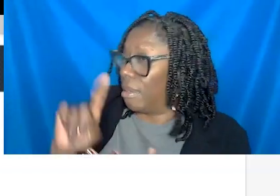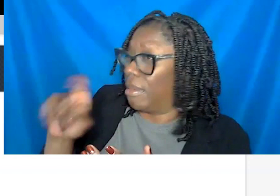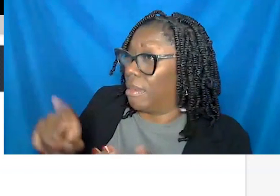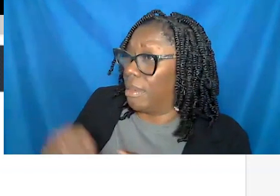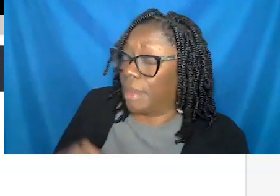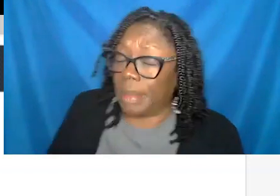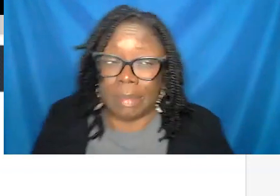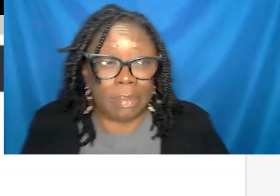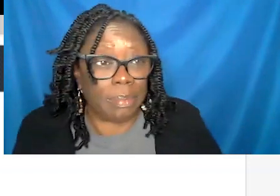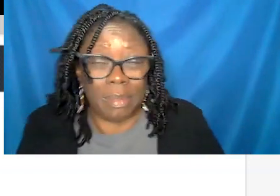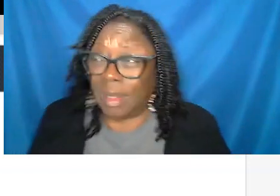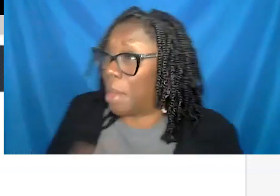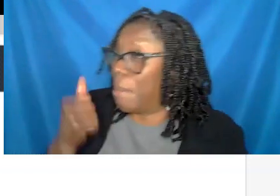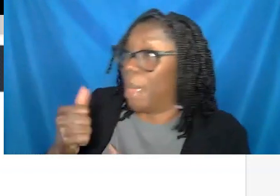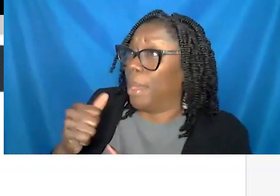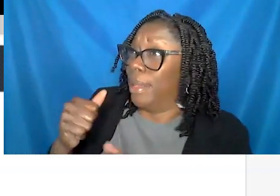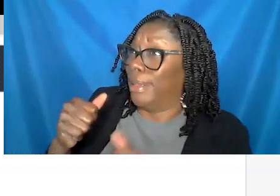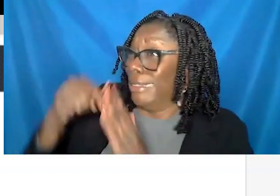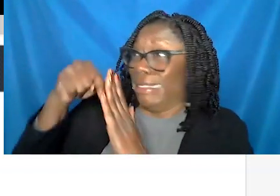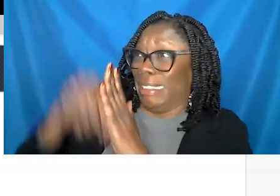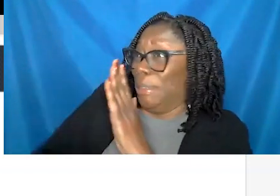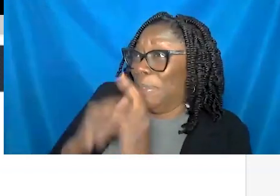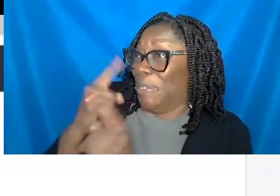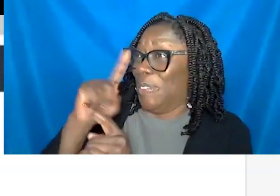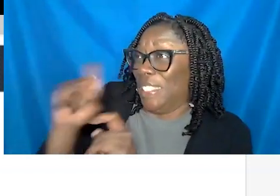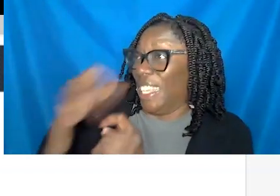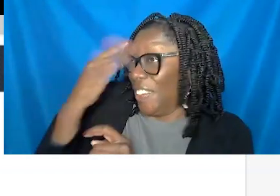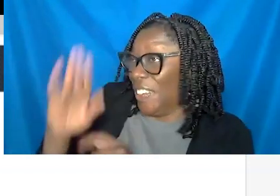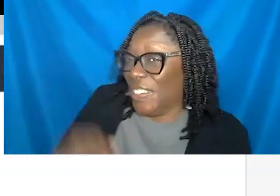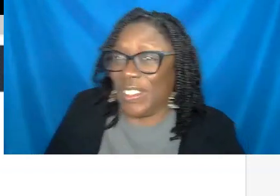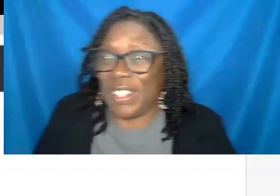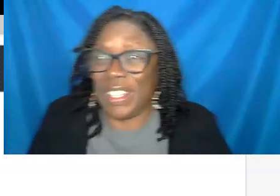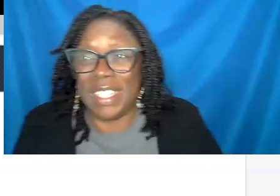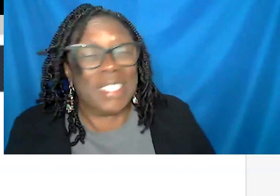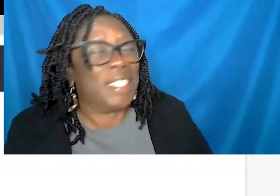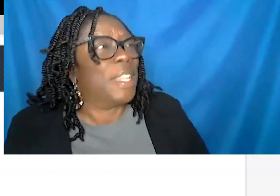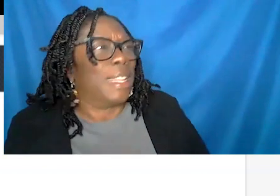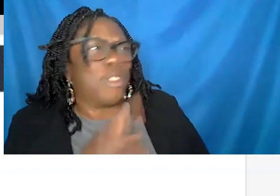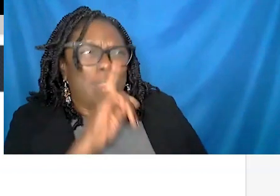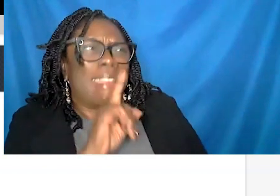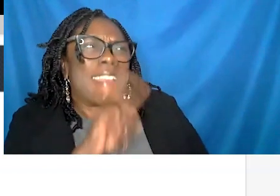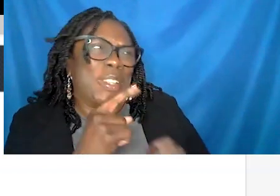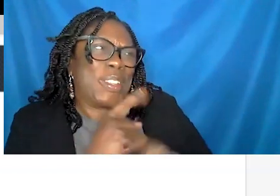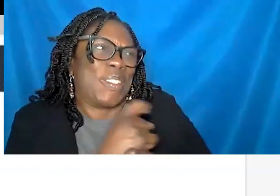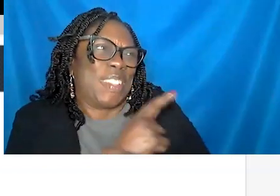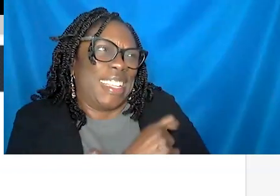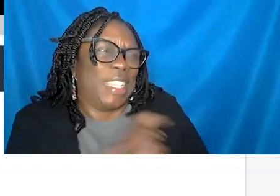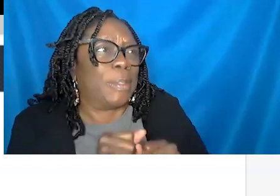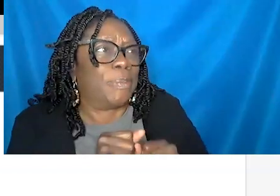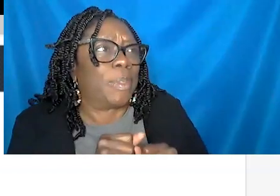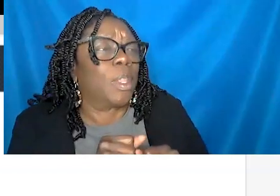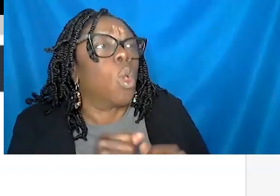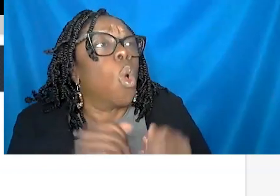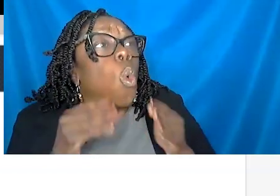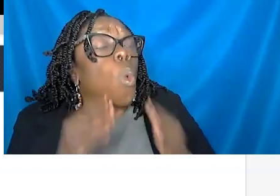There are. I'm probably going way down the administrative. Yeah, it's kind of a complicated answer. Okay. There are ways to get it to learn